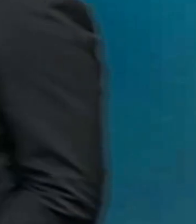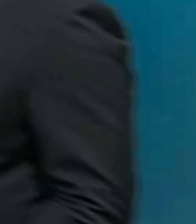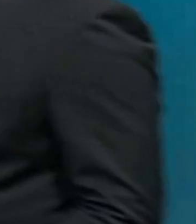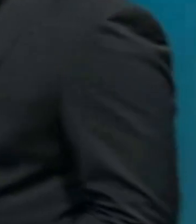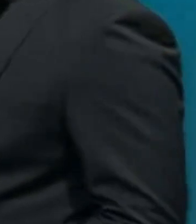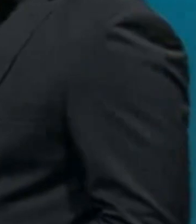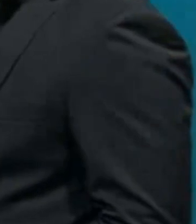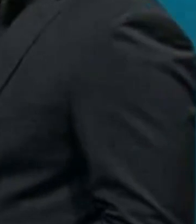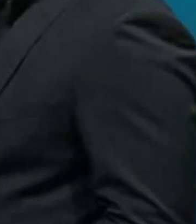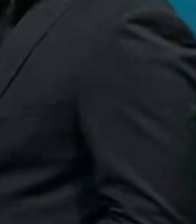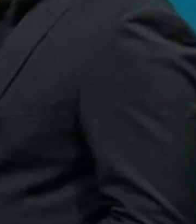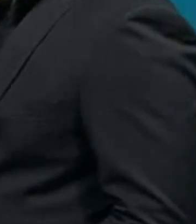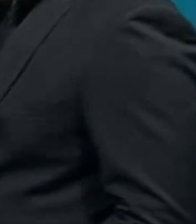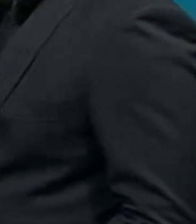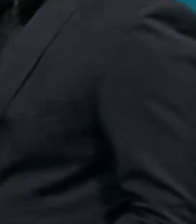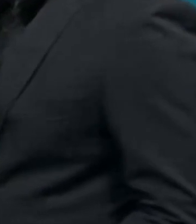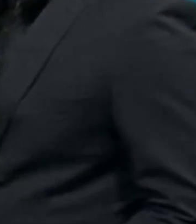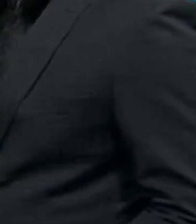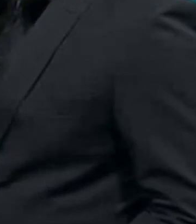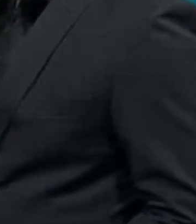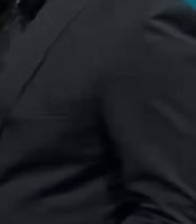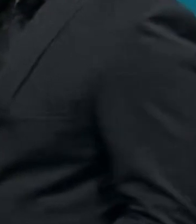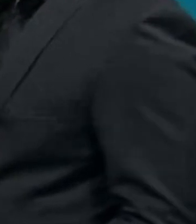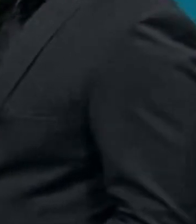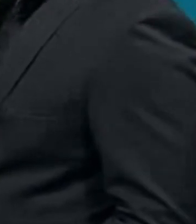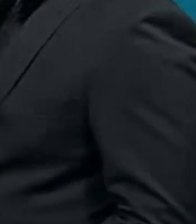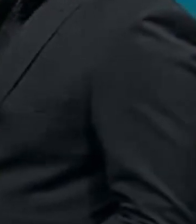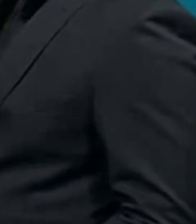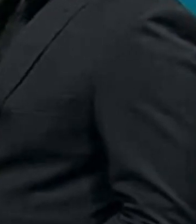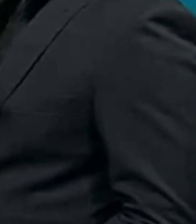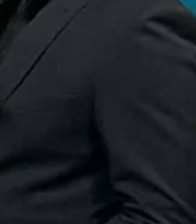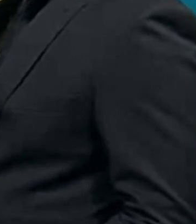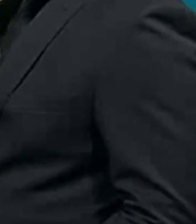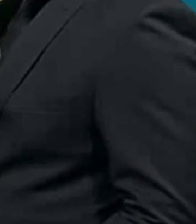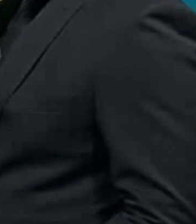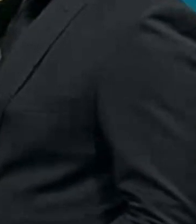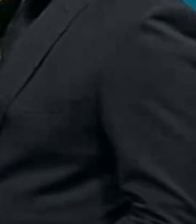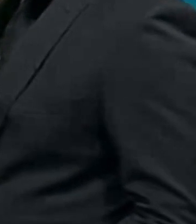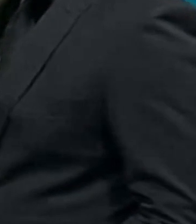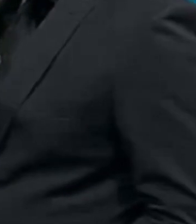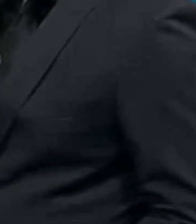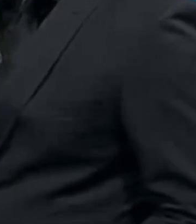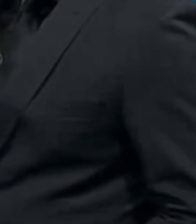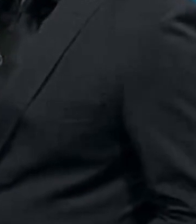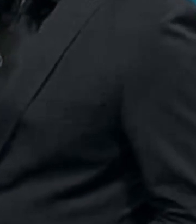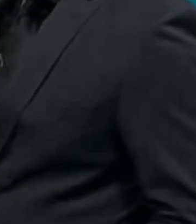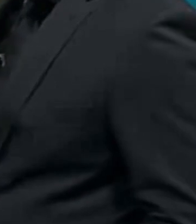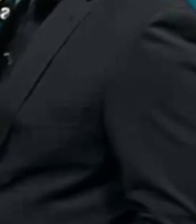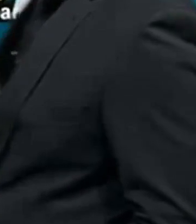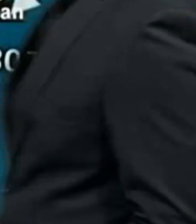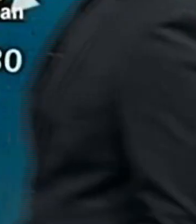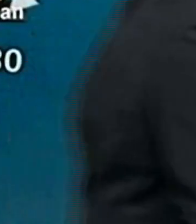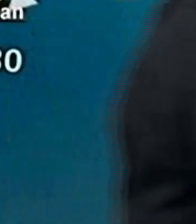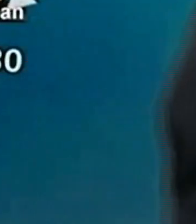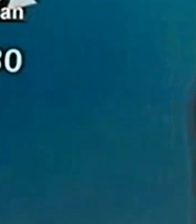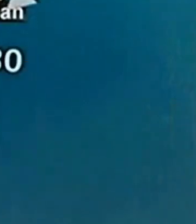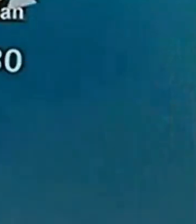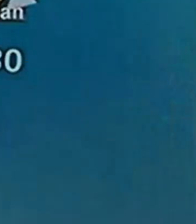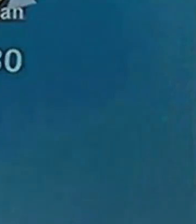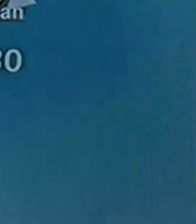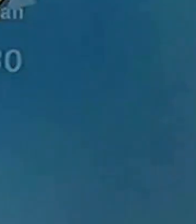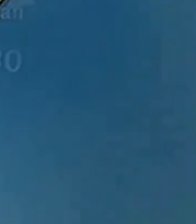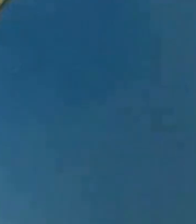ntle fela e tlabele fela tsa mona le mane ba bilipi ba itse tlhokomerisa hore ha ile ho sane teng a se re shebile hona ka haro mafikeng ho tla jela ka